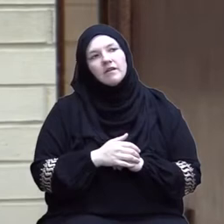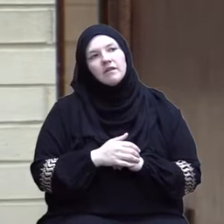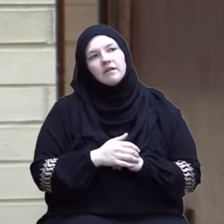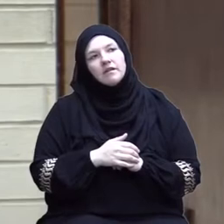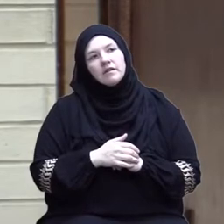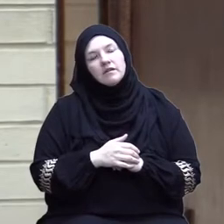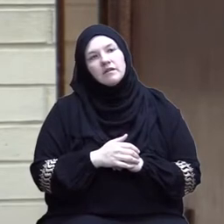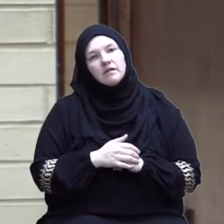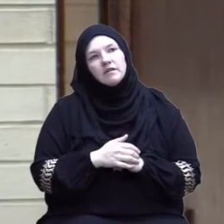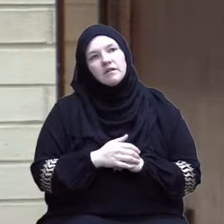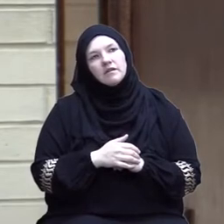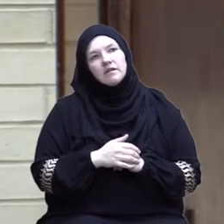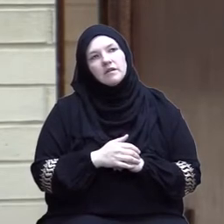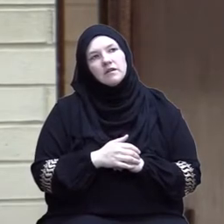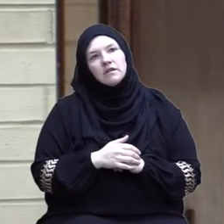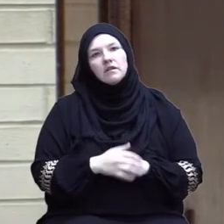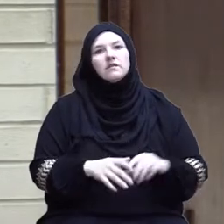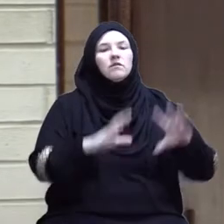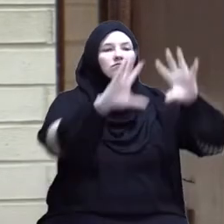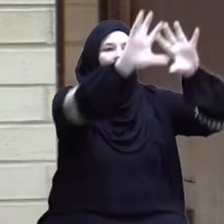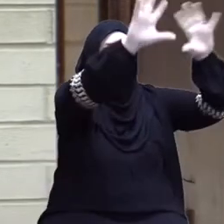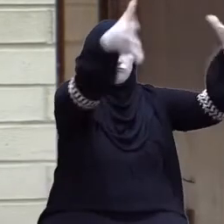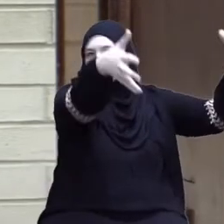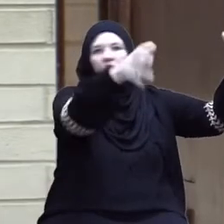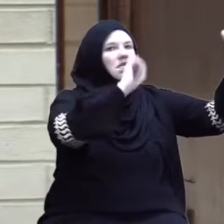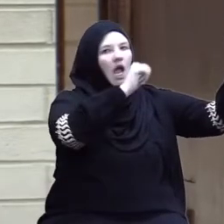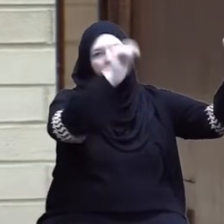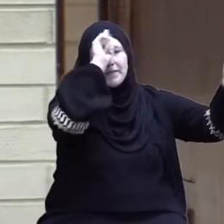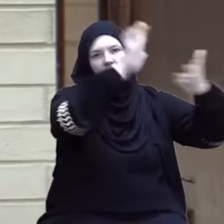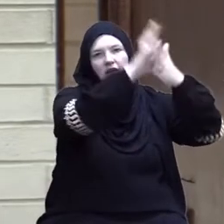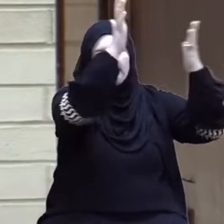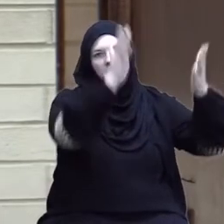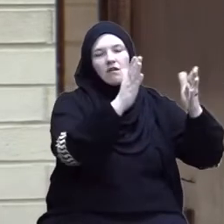is a subcategory of the kafirun.